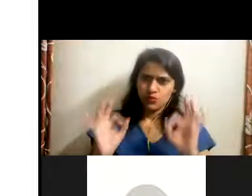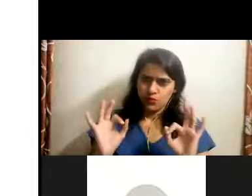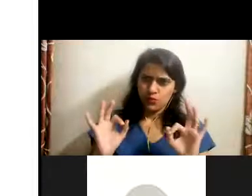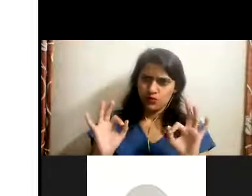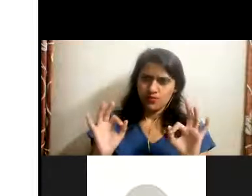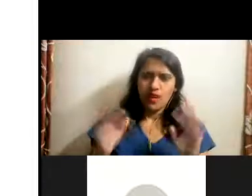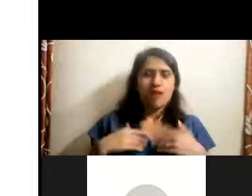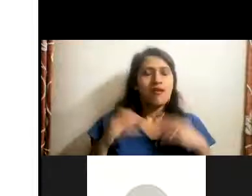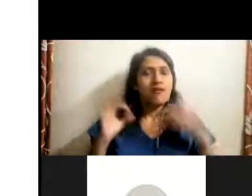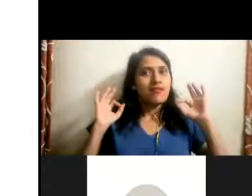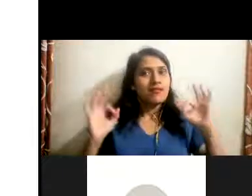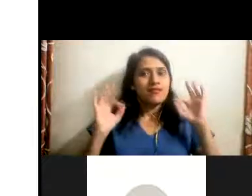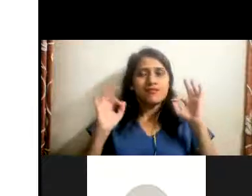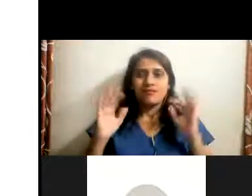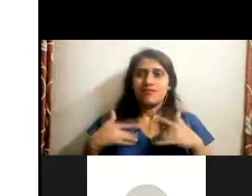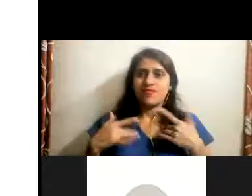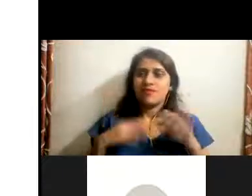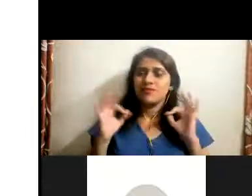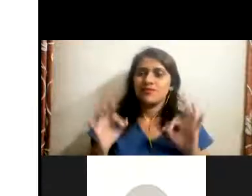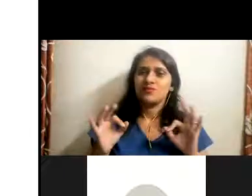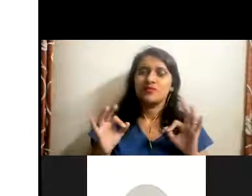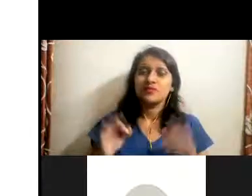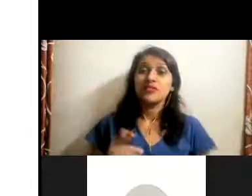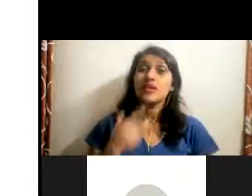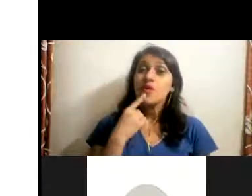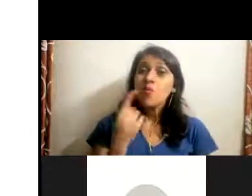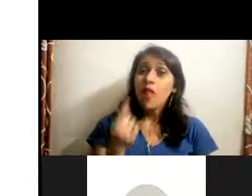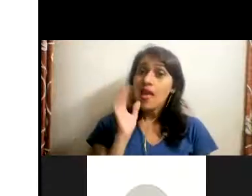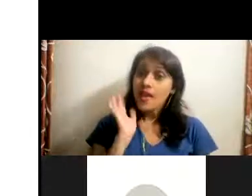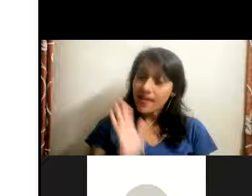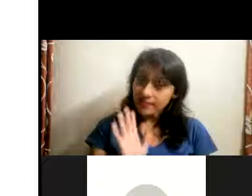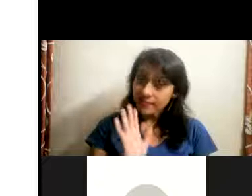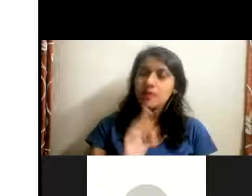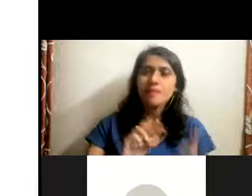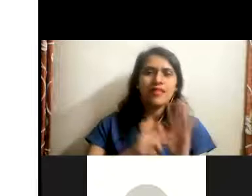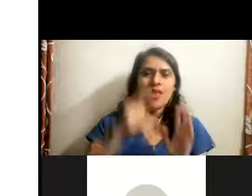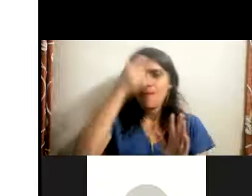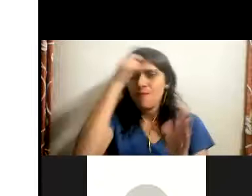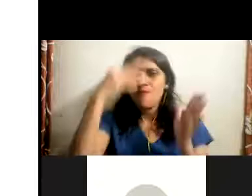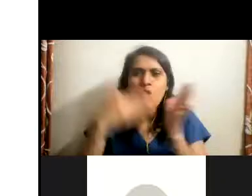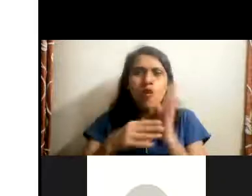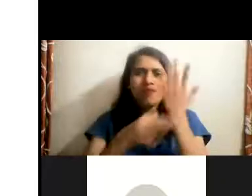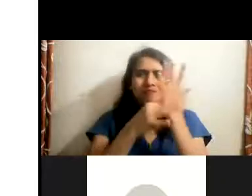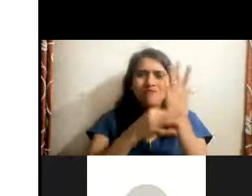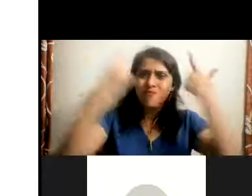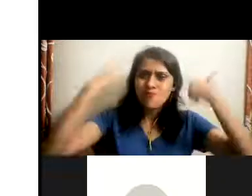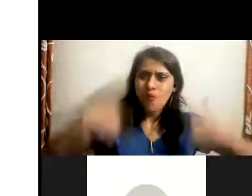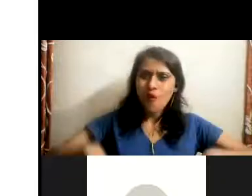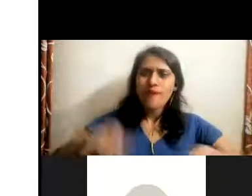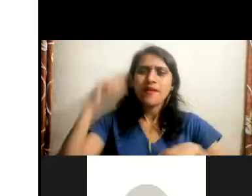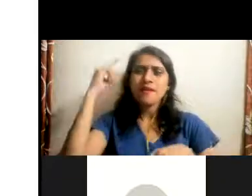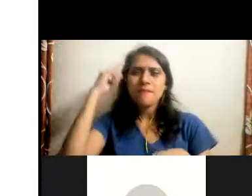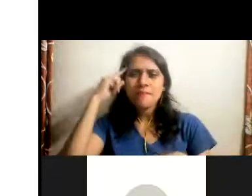great. And when would you say that? When you don't have any issue with your body or the mind or